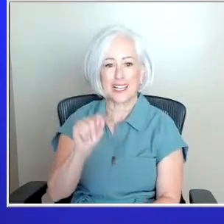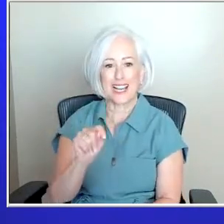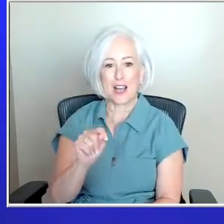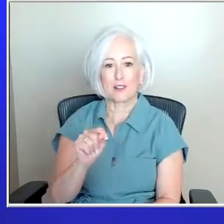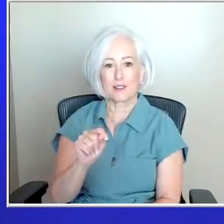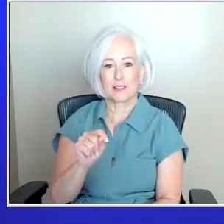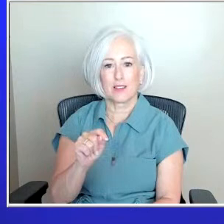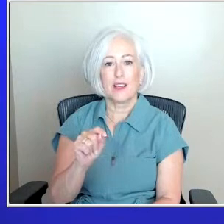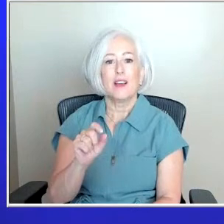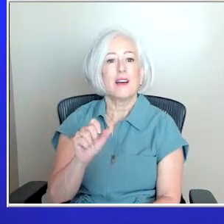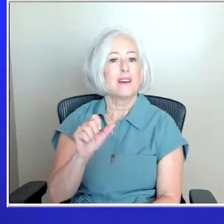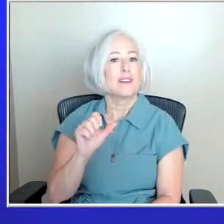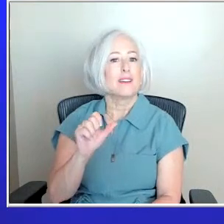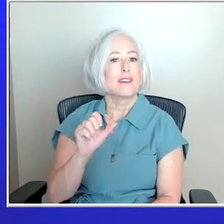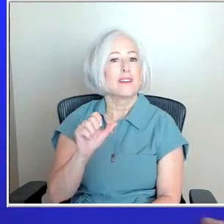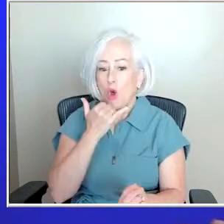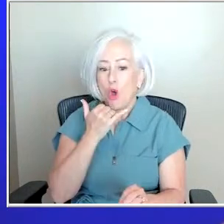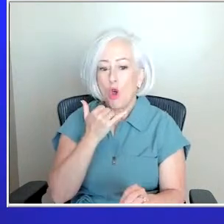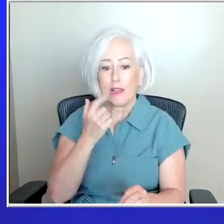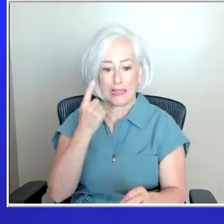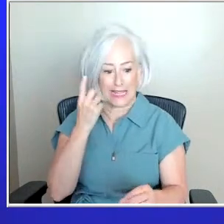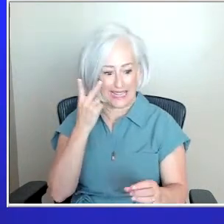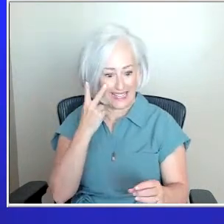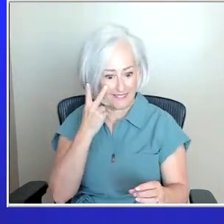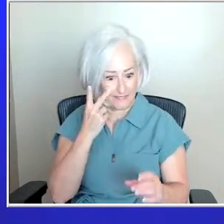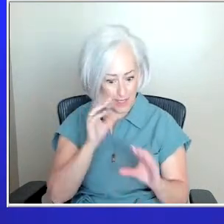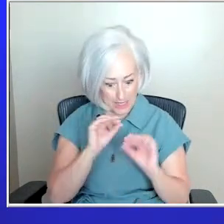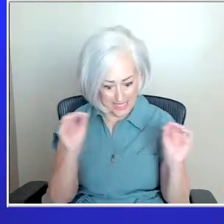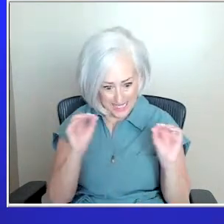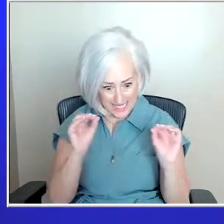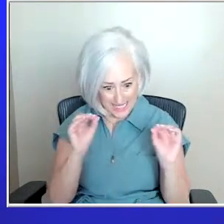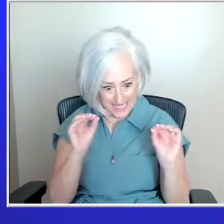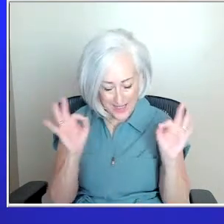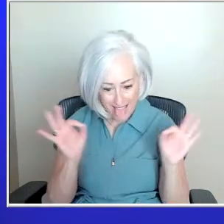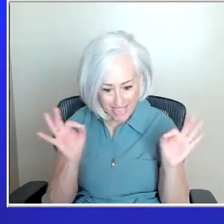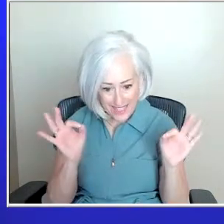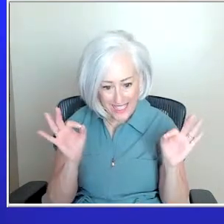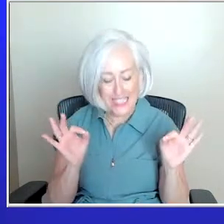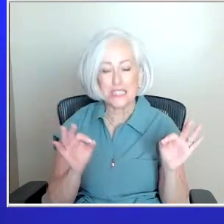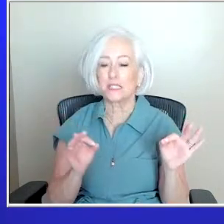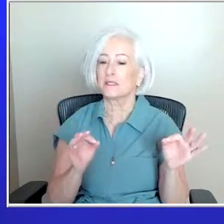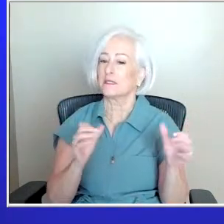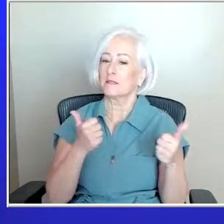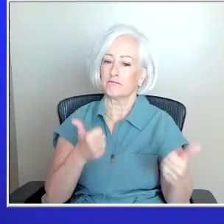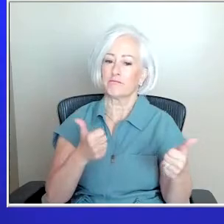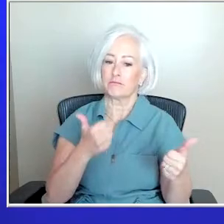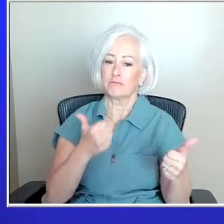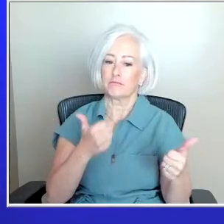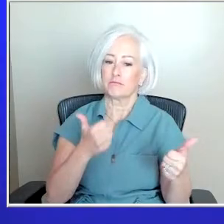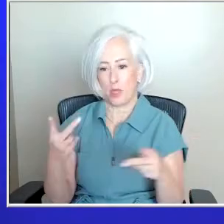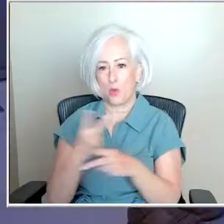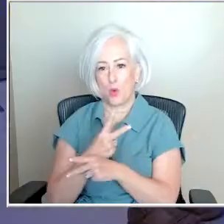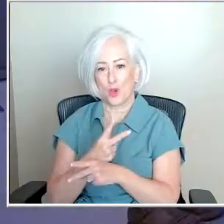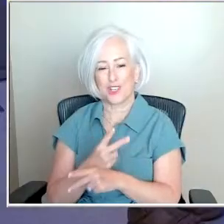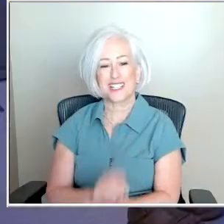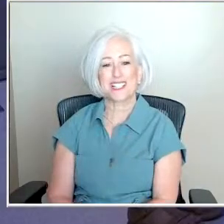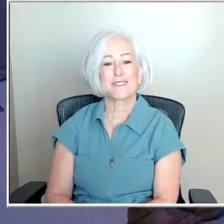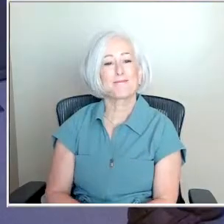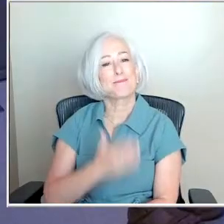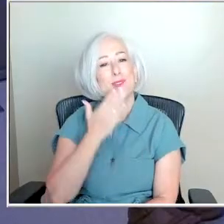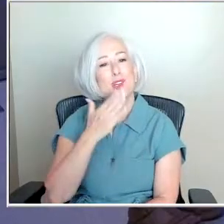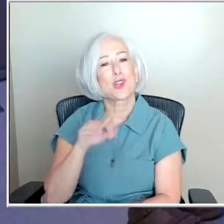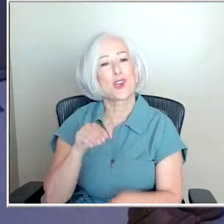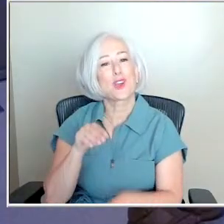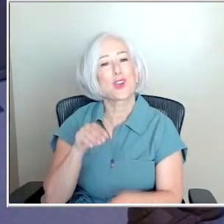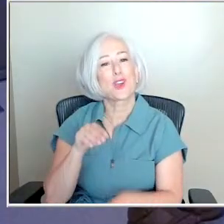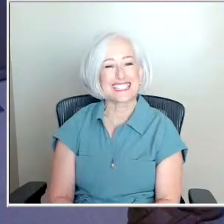I mean, if it is nothing, then that's better than the worst. That's really good advice. Right. Yeah. That's really good advice. All